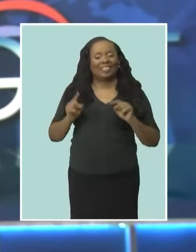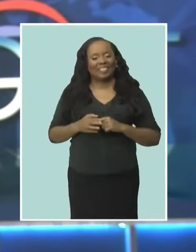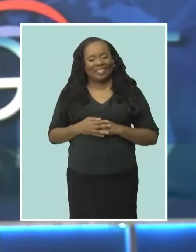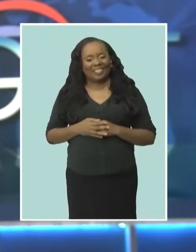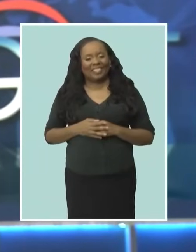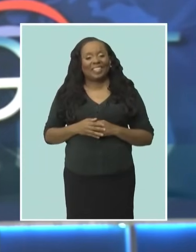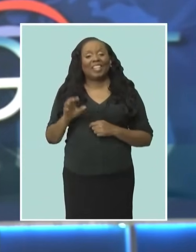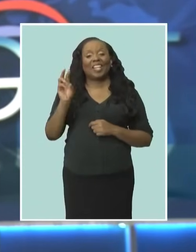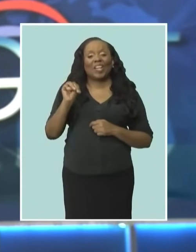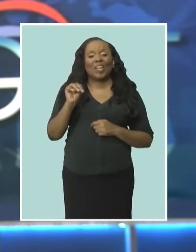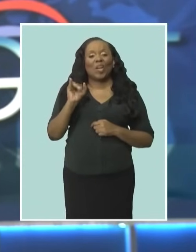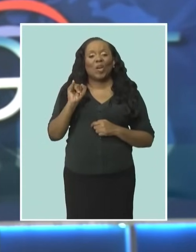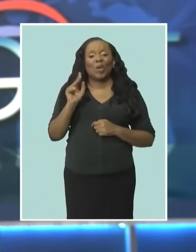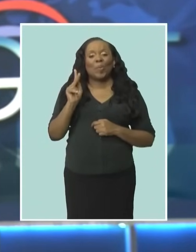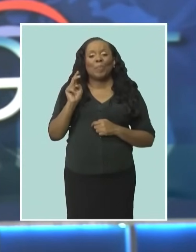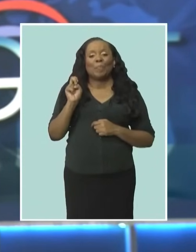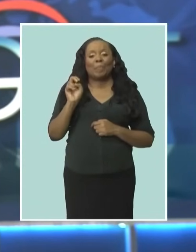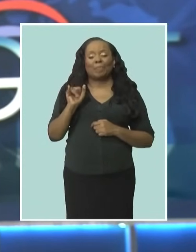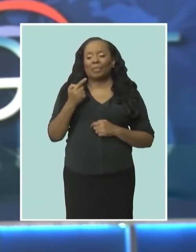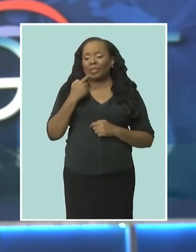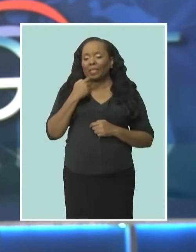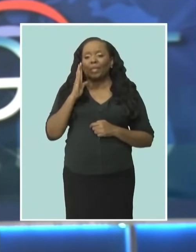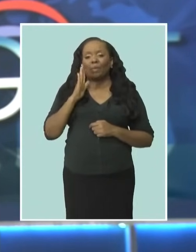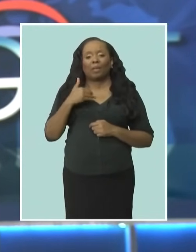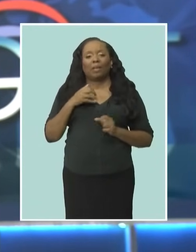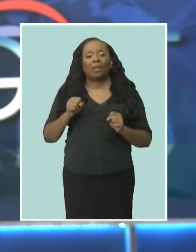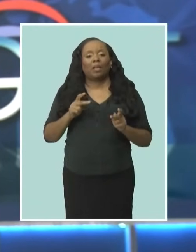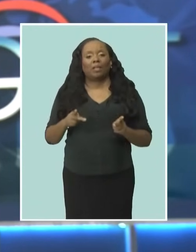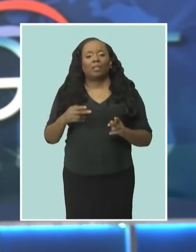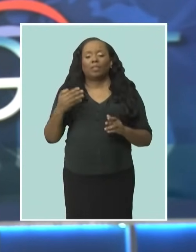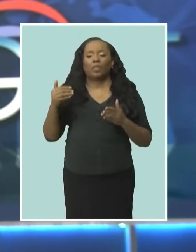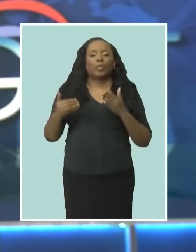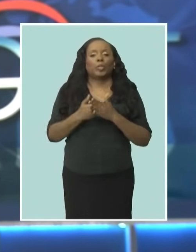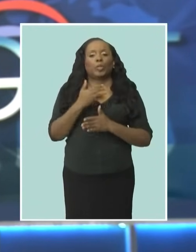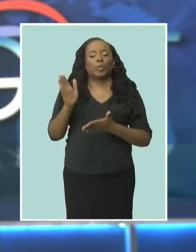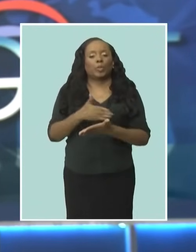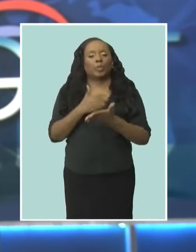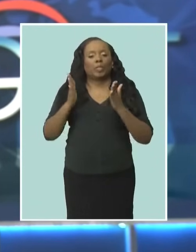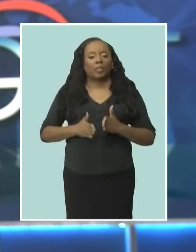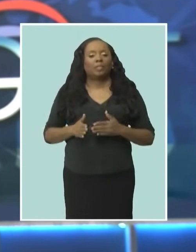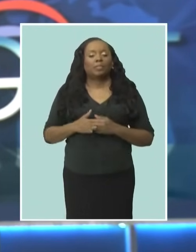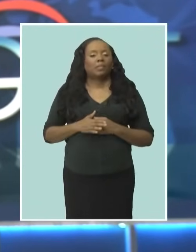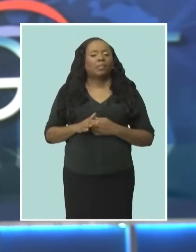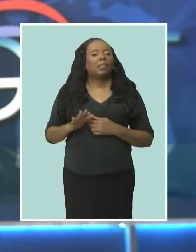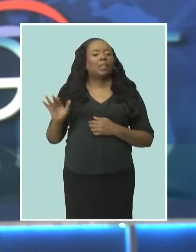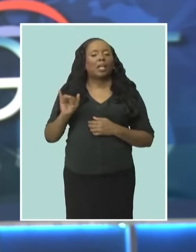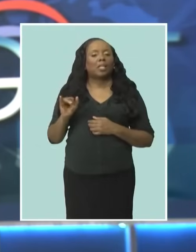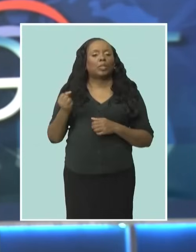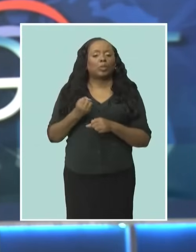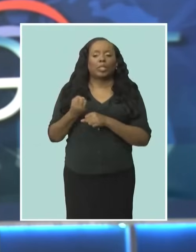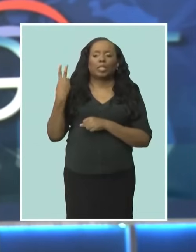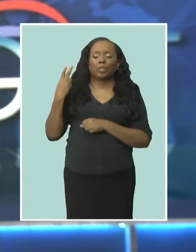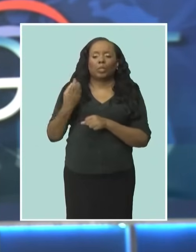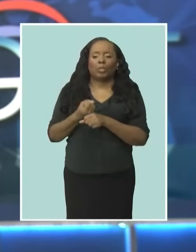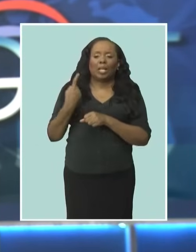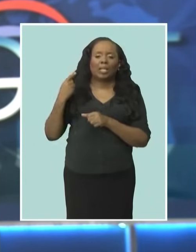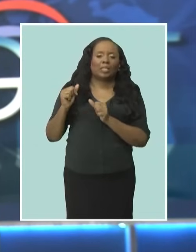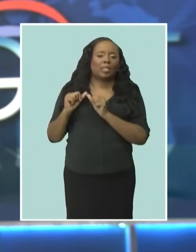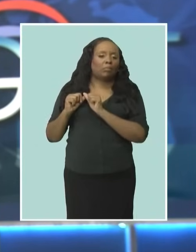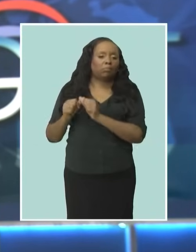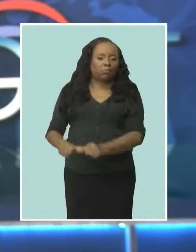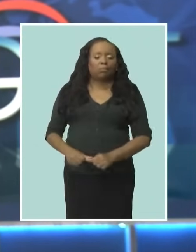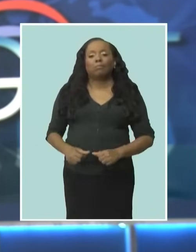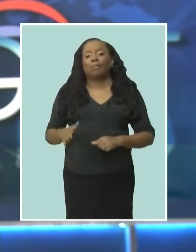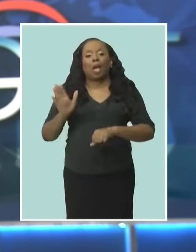Well, Mikey says there will also be a new artist segment, similar to what has held for the last 2 years. A call has been put out once